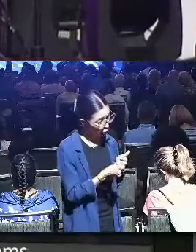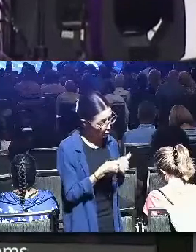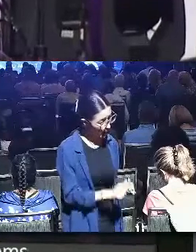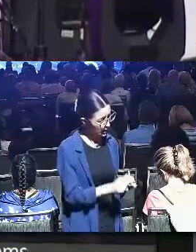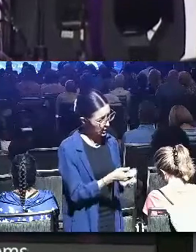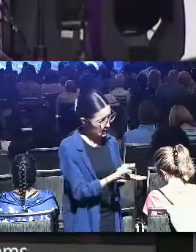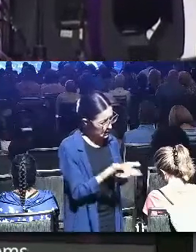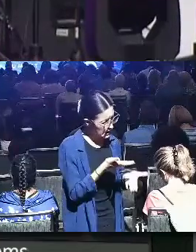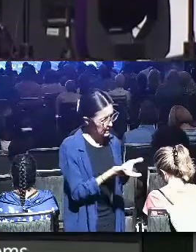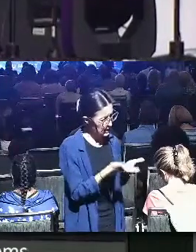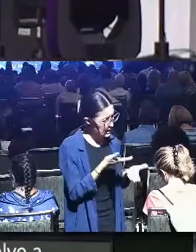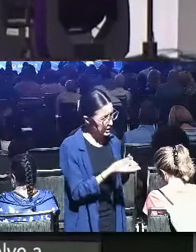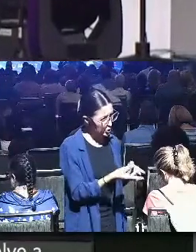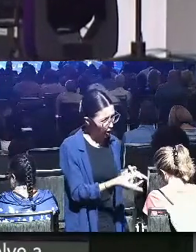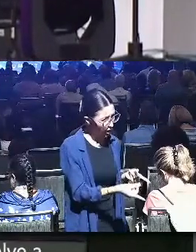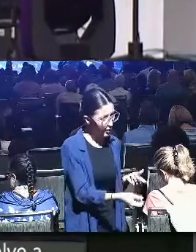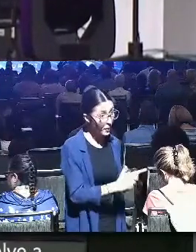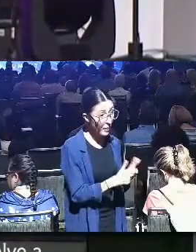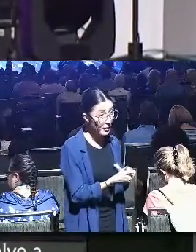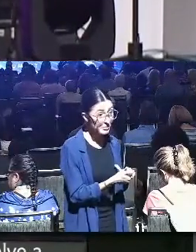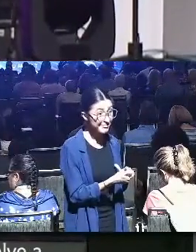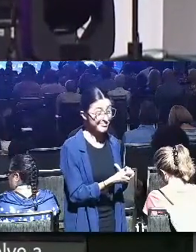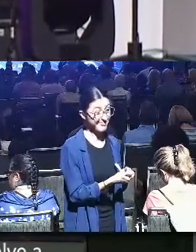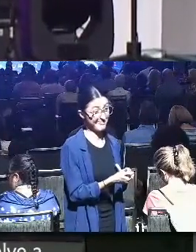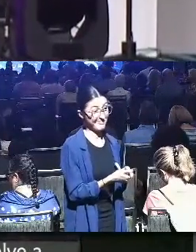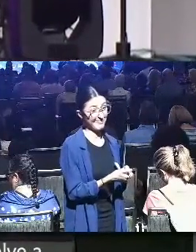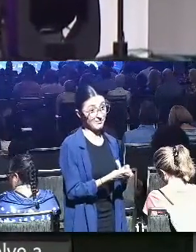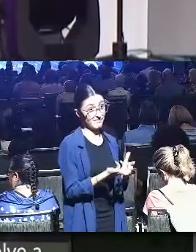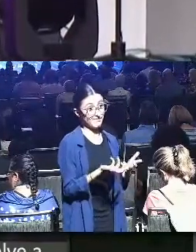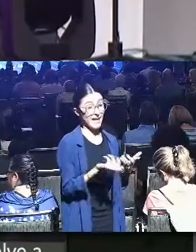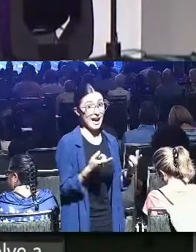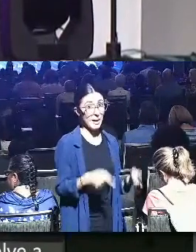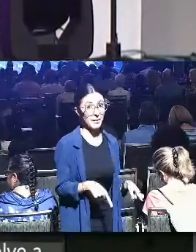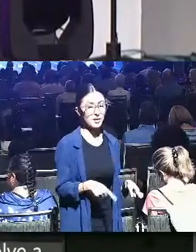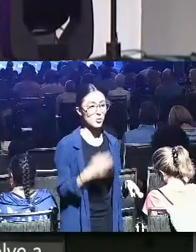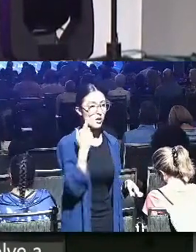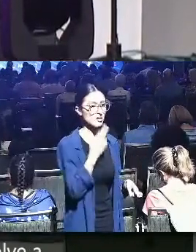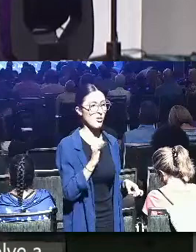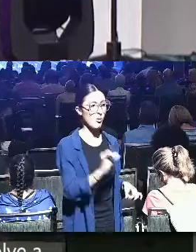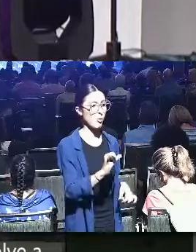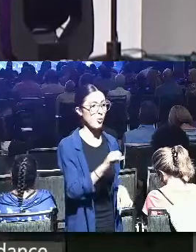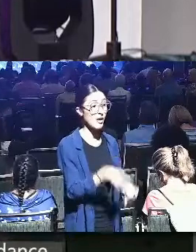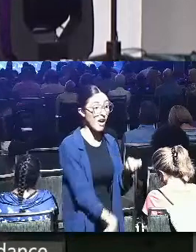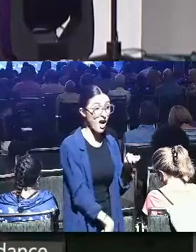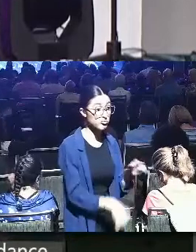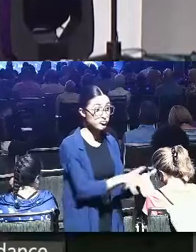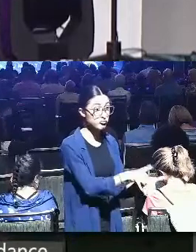problem that only God can solve through the power and guidance of His Word.